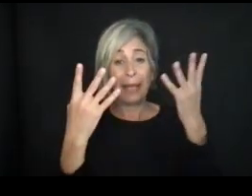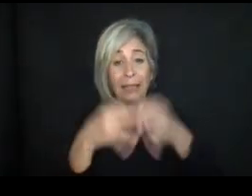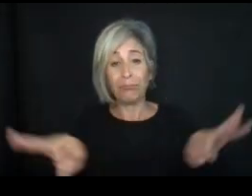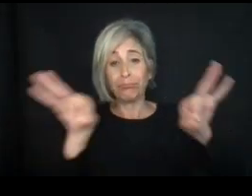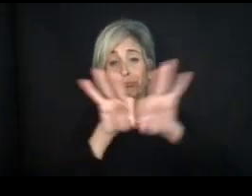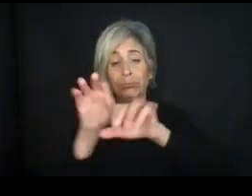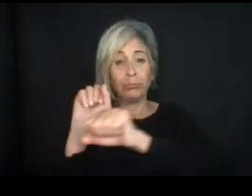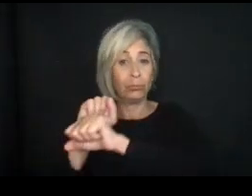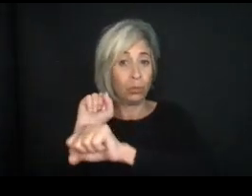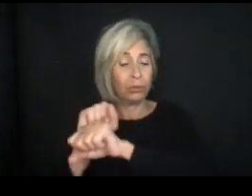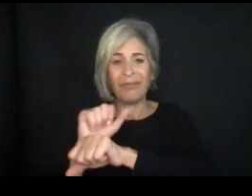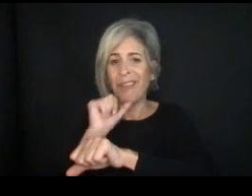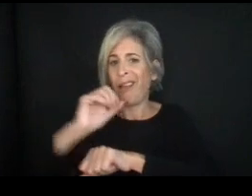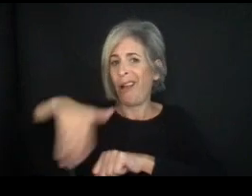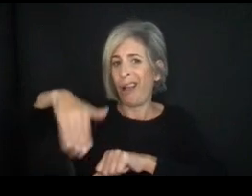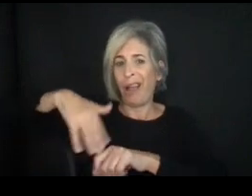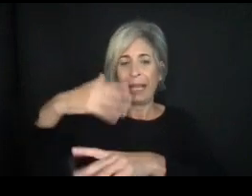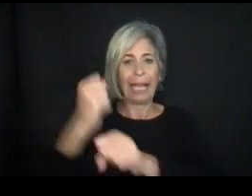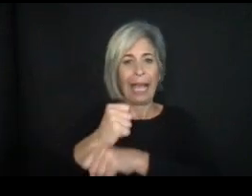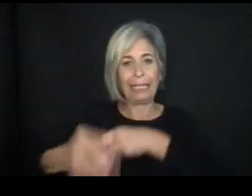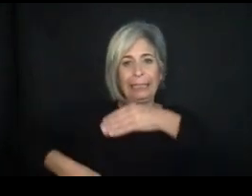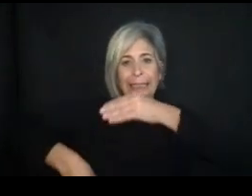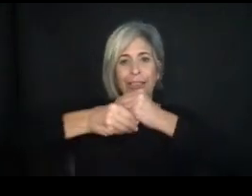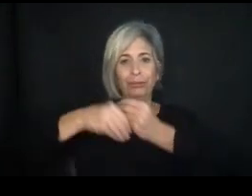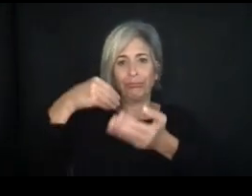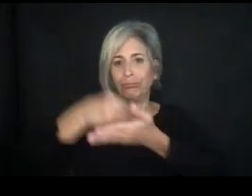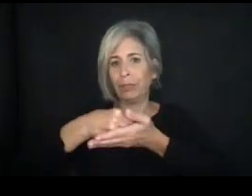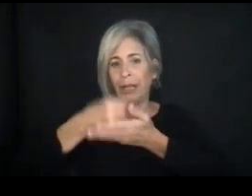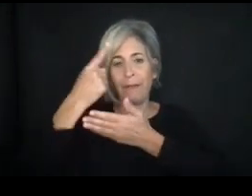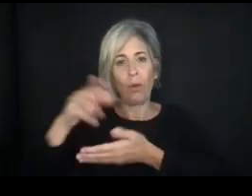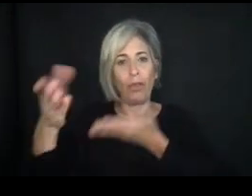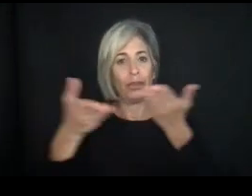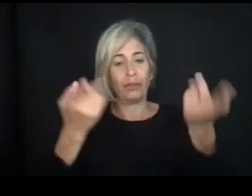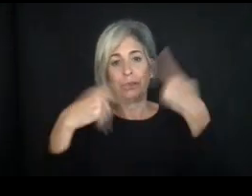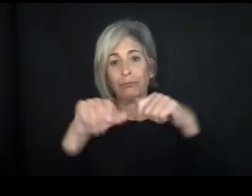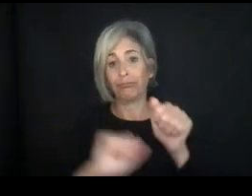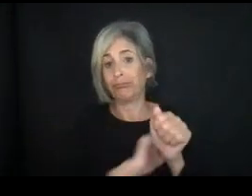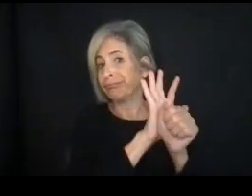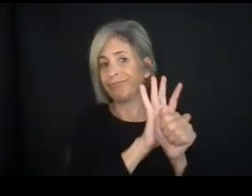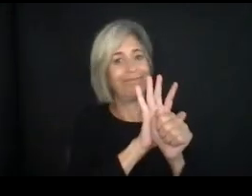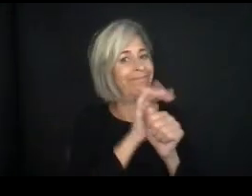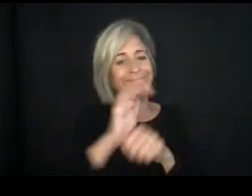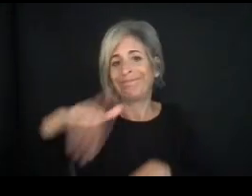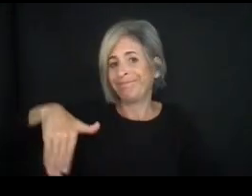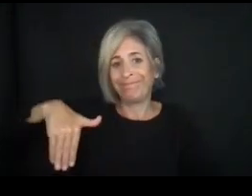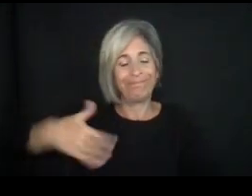workers have not yet received additional compensation for their service during the pandemic.